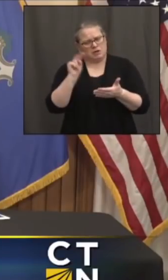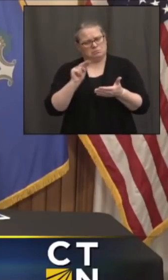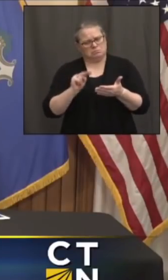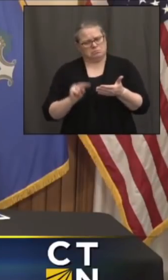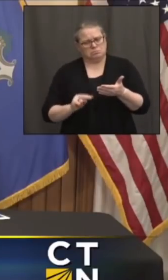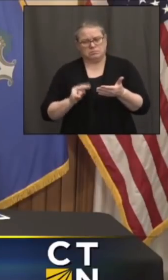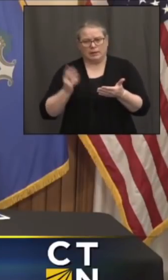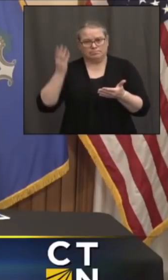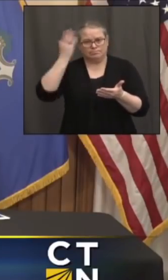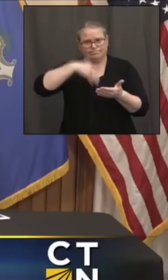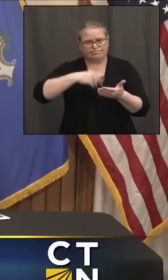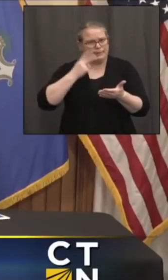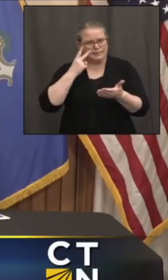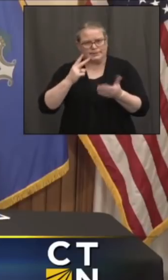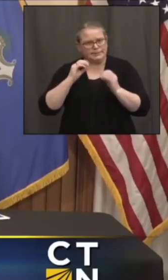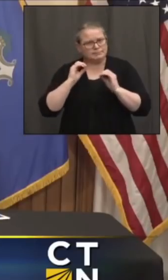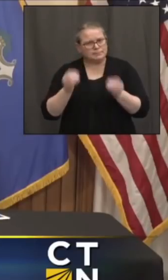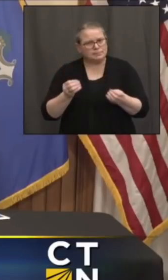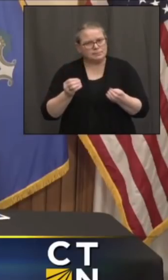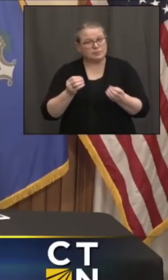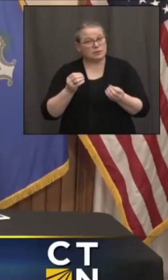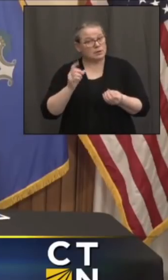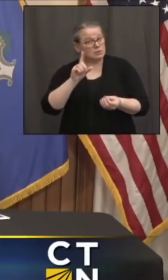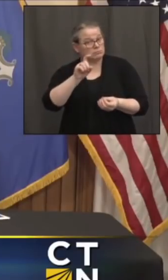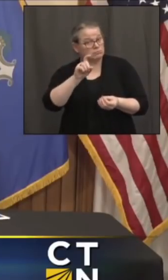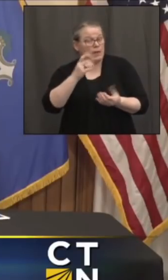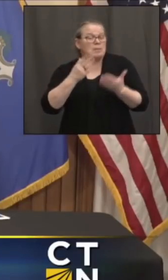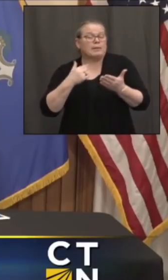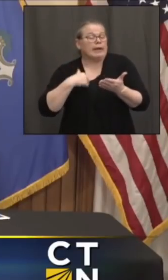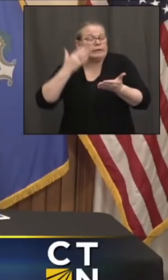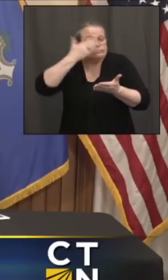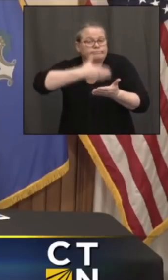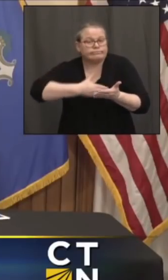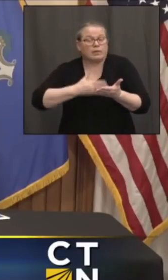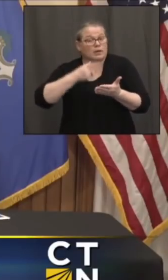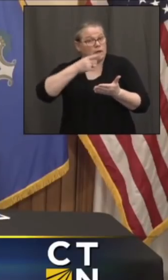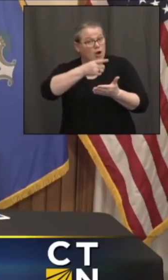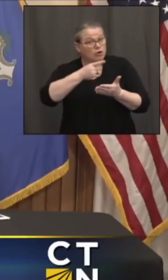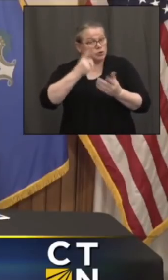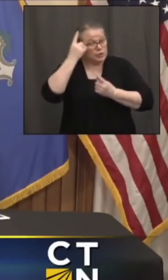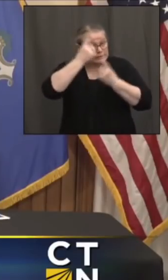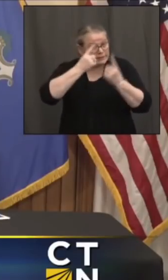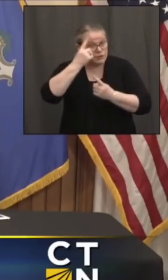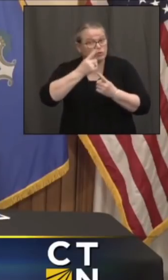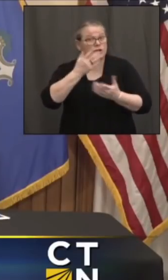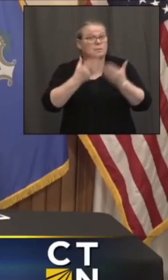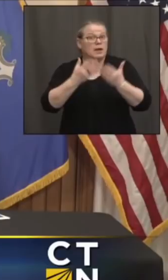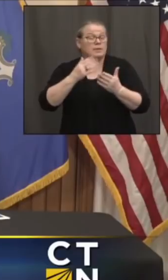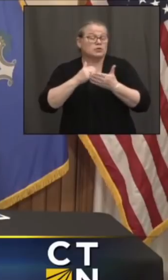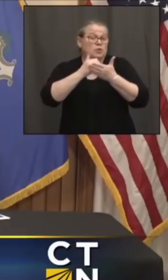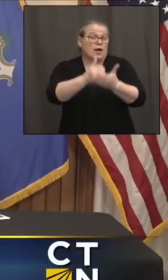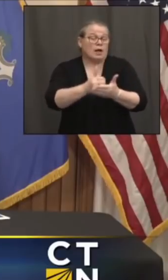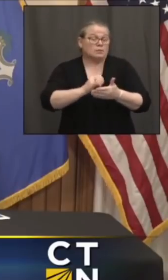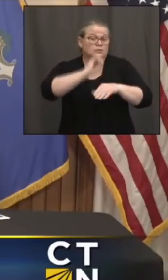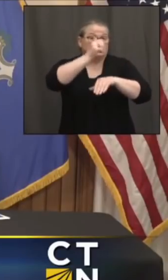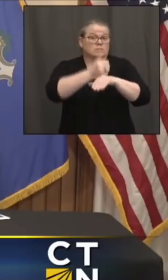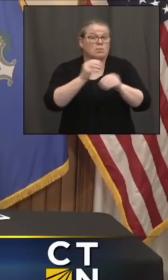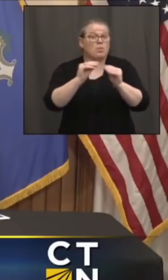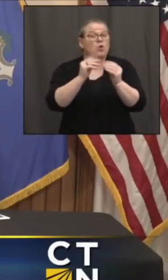is contemplating or is reflected in your budget, additional funding to establish more community reentry centers?